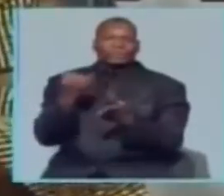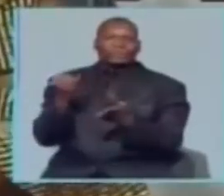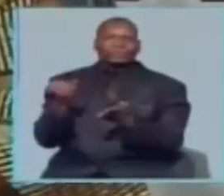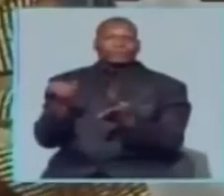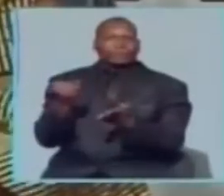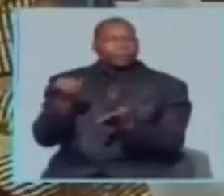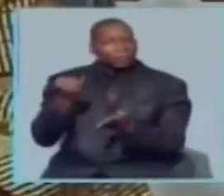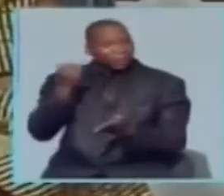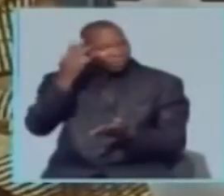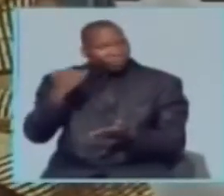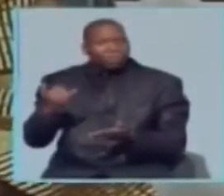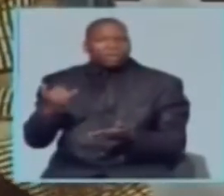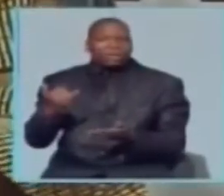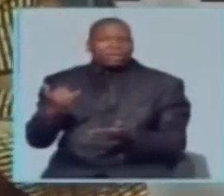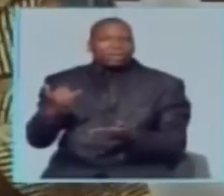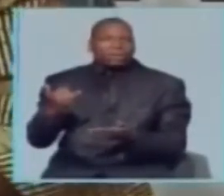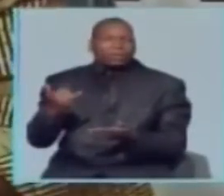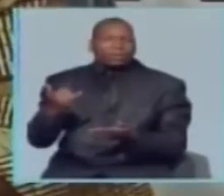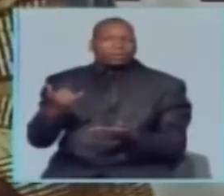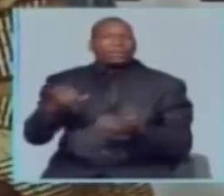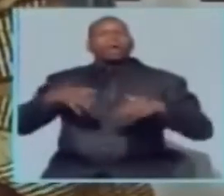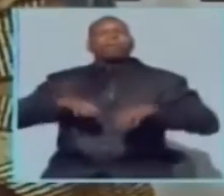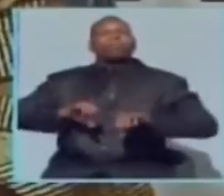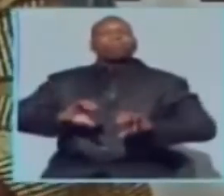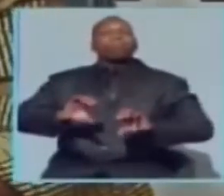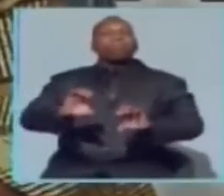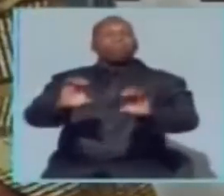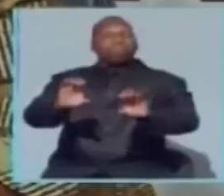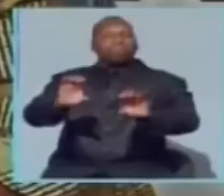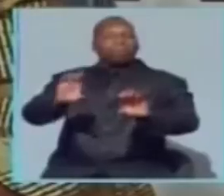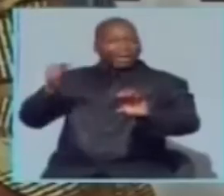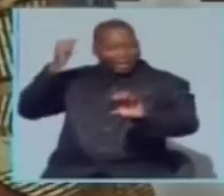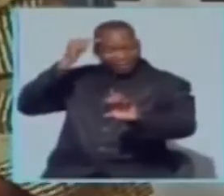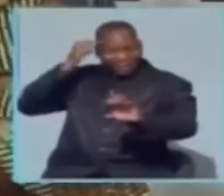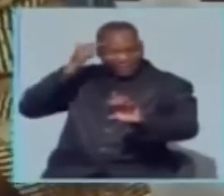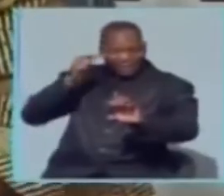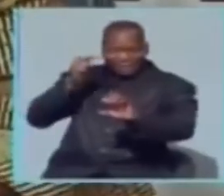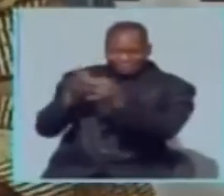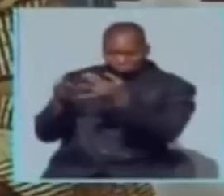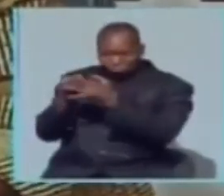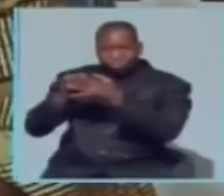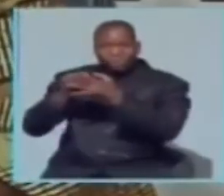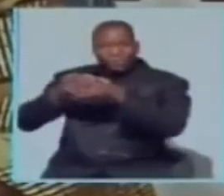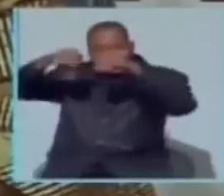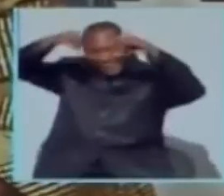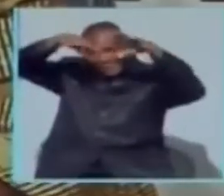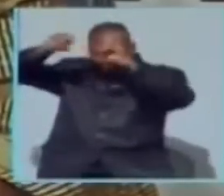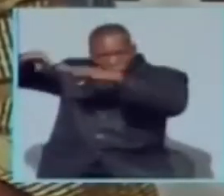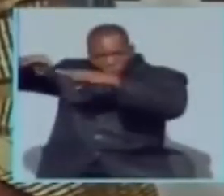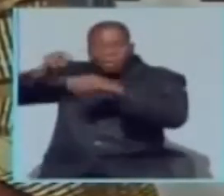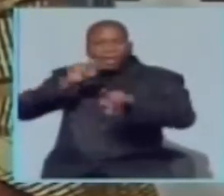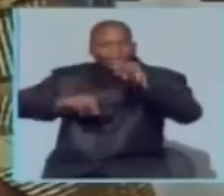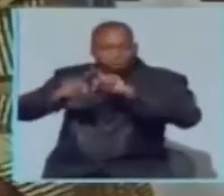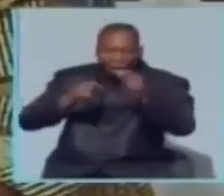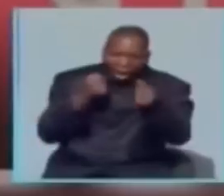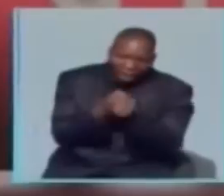by continuing to just have government in this sector through ZESCO and subsidizing the citizens through